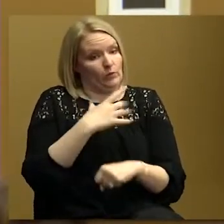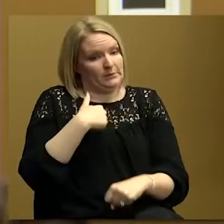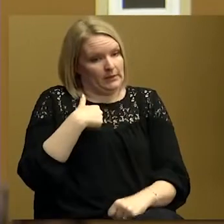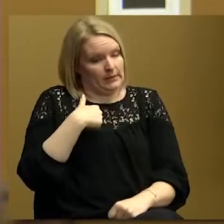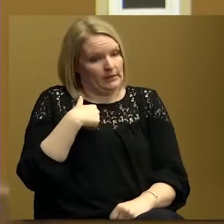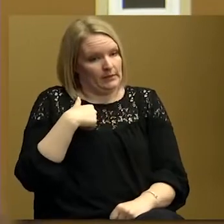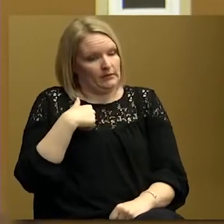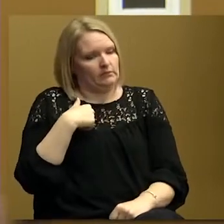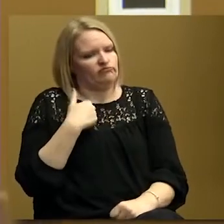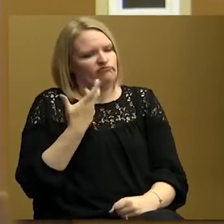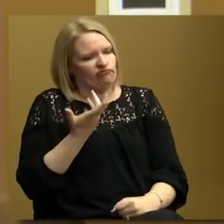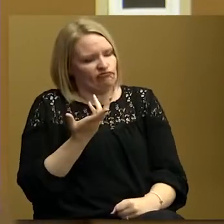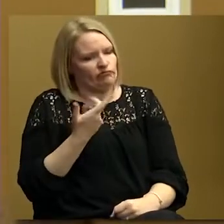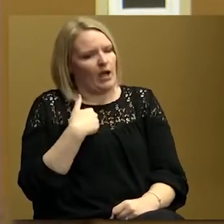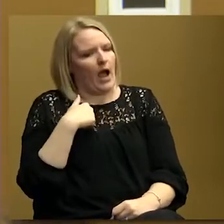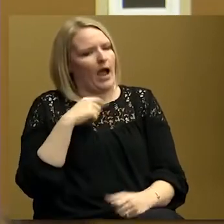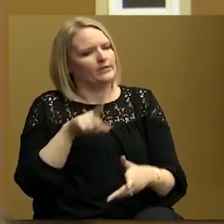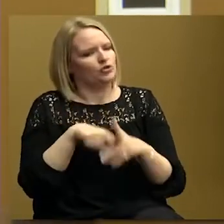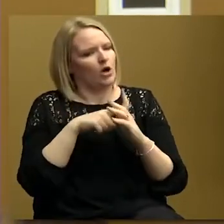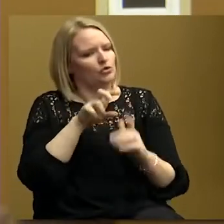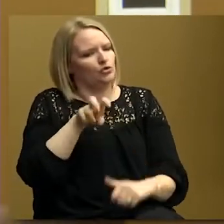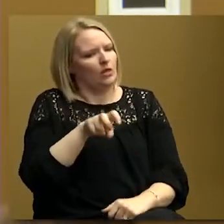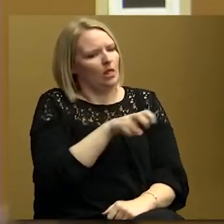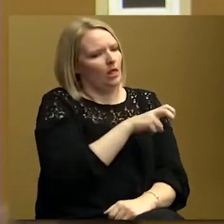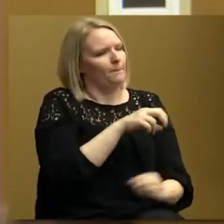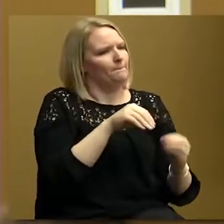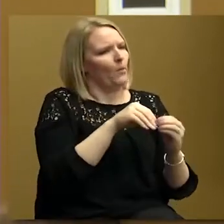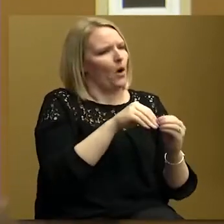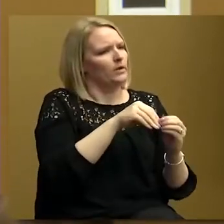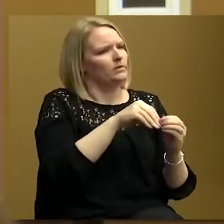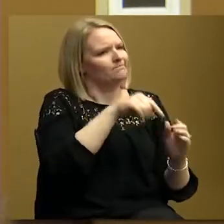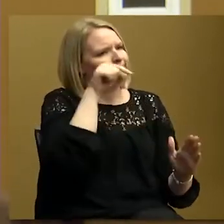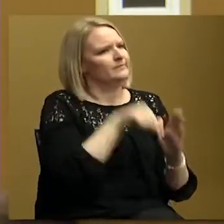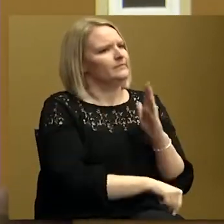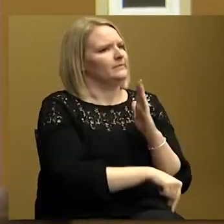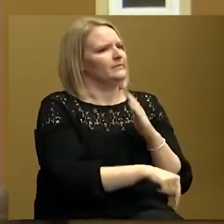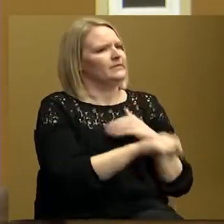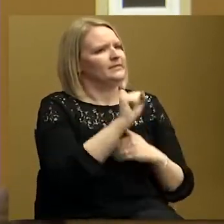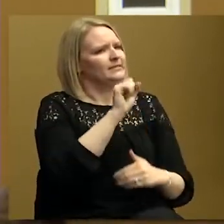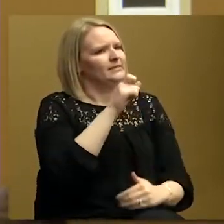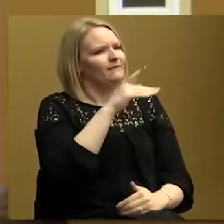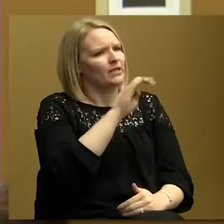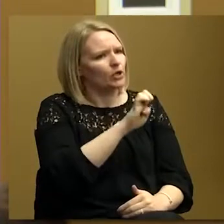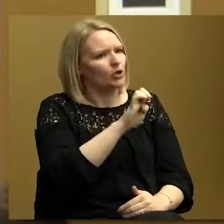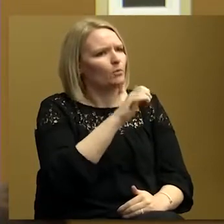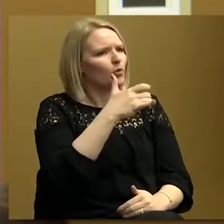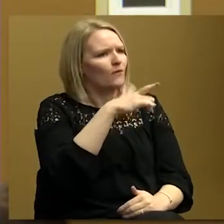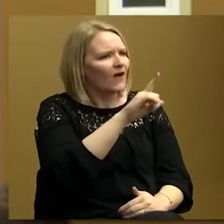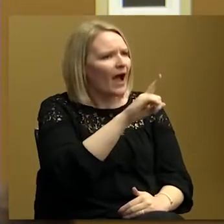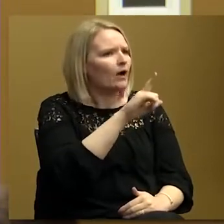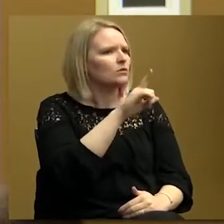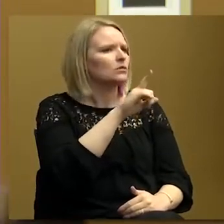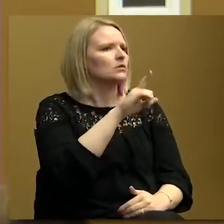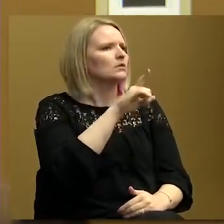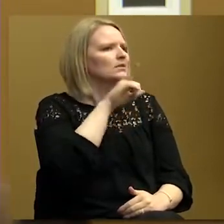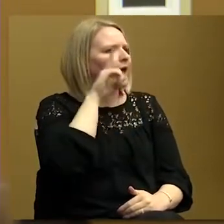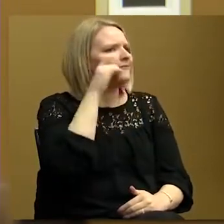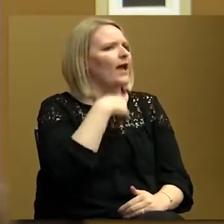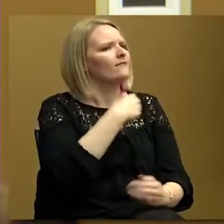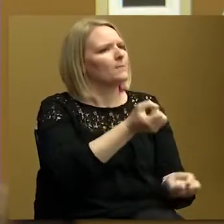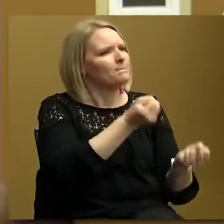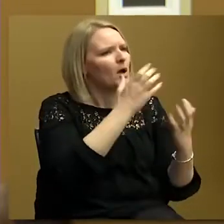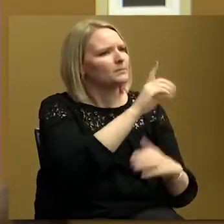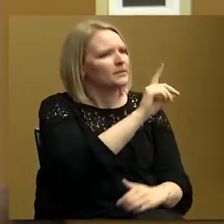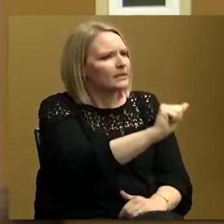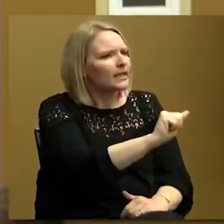gravitating towards the more severe, profound, more kids with multiple disabilities, and got